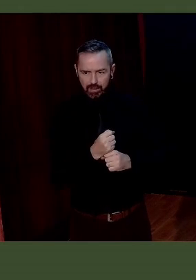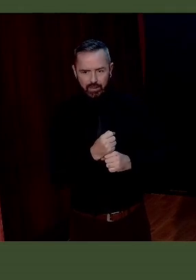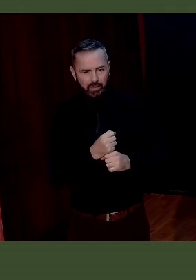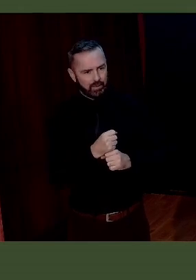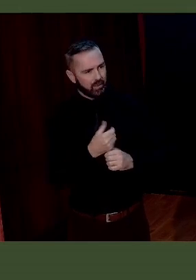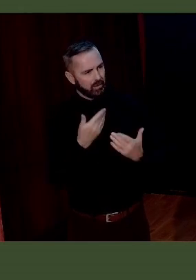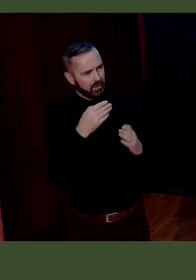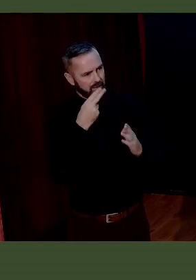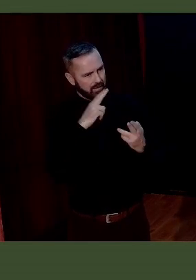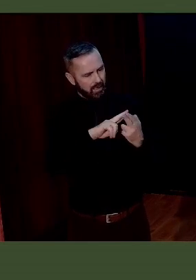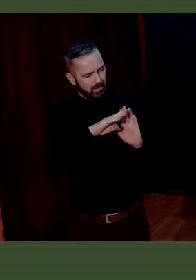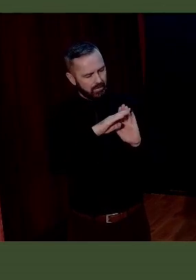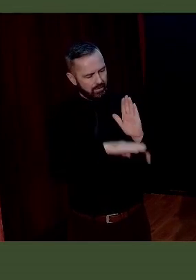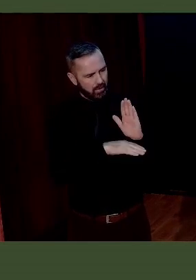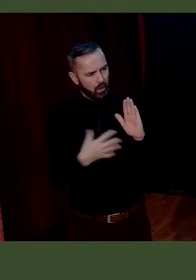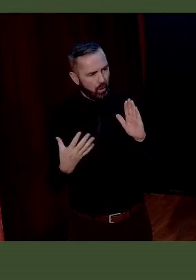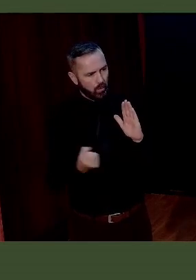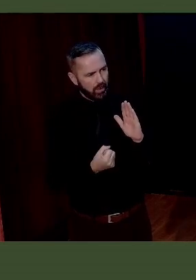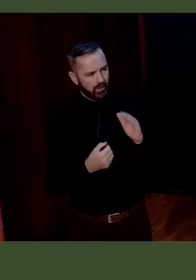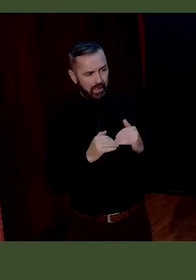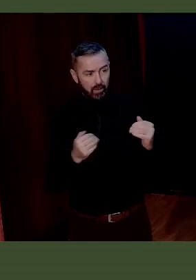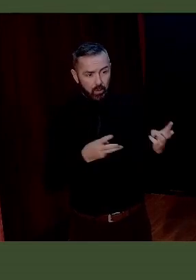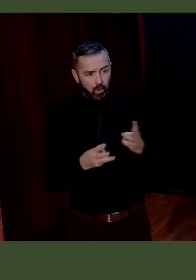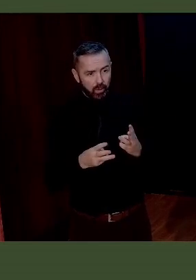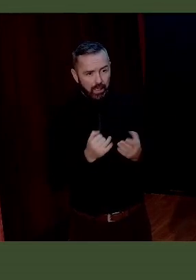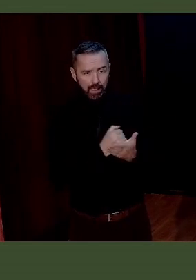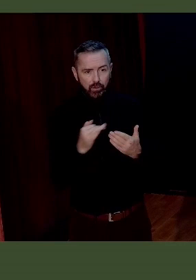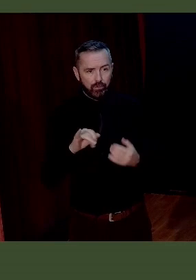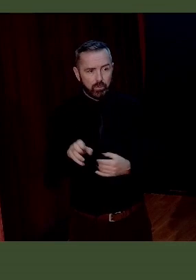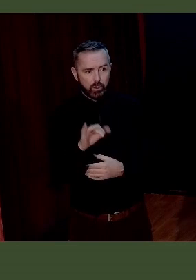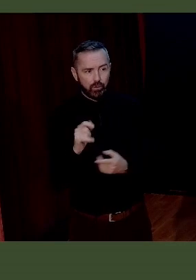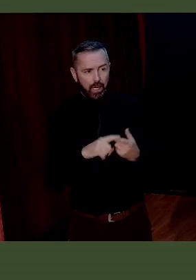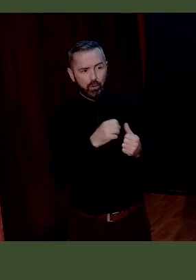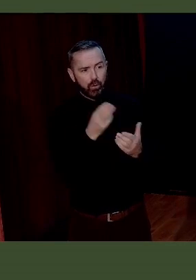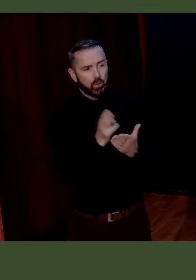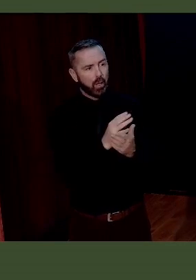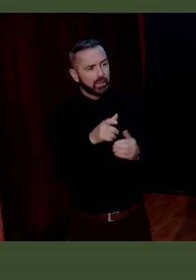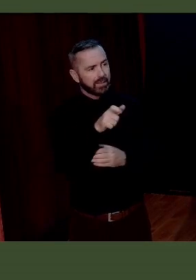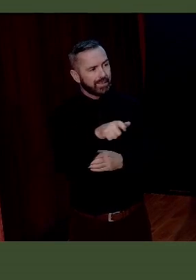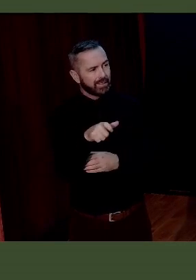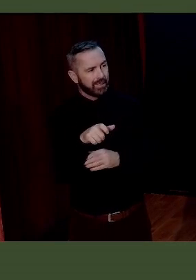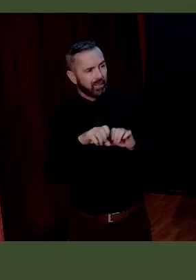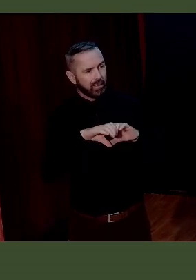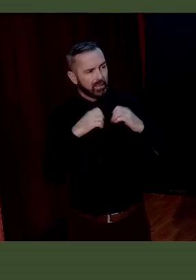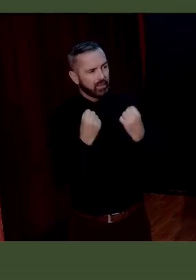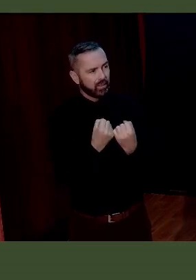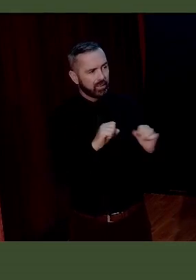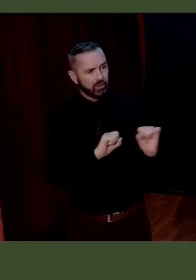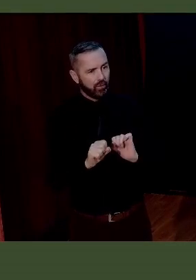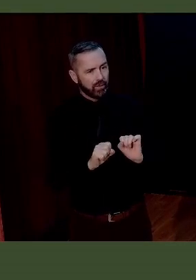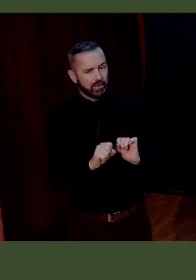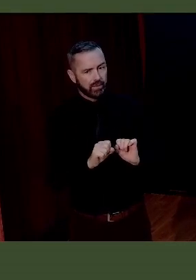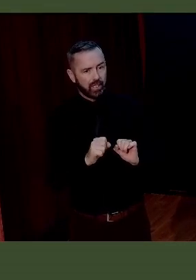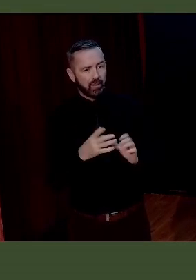inferior status, their low pay for equal work, their exclusion from juries and certain branches of the civil service, their slum dwellings and